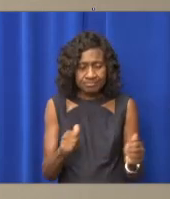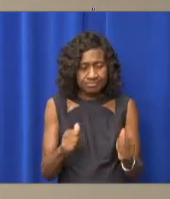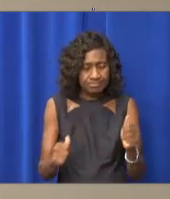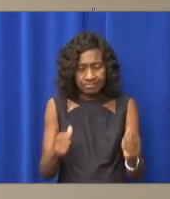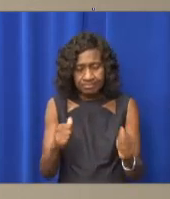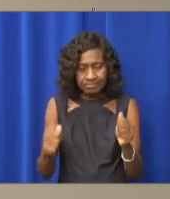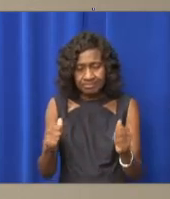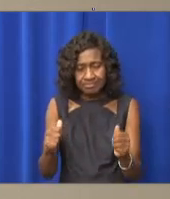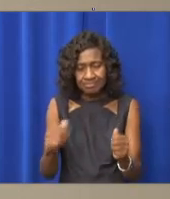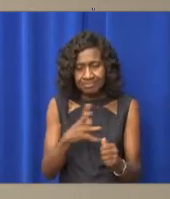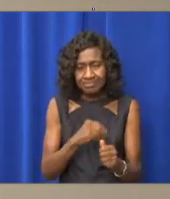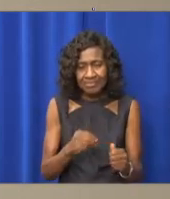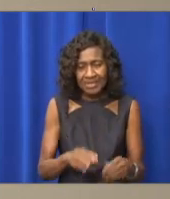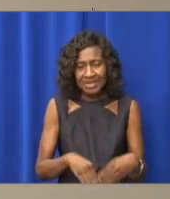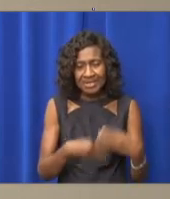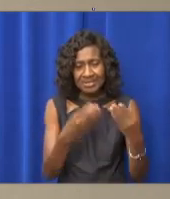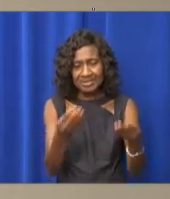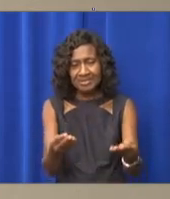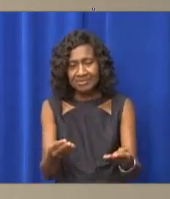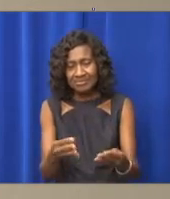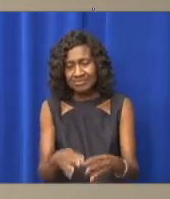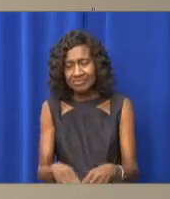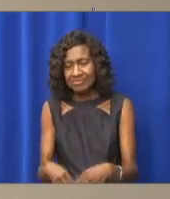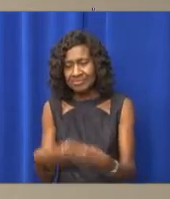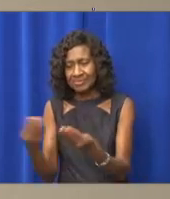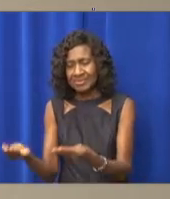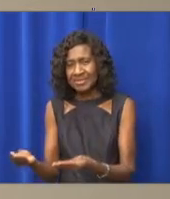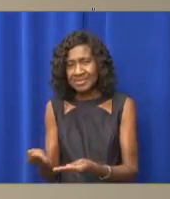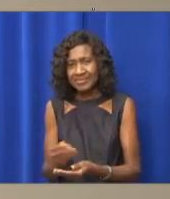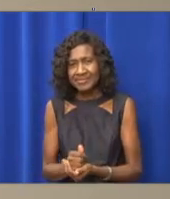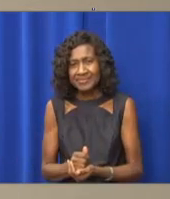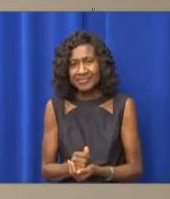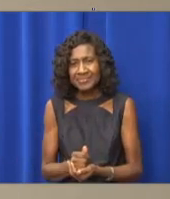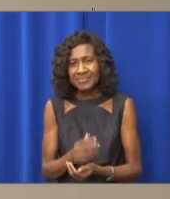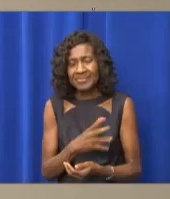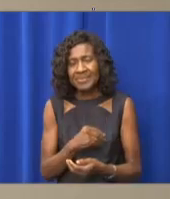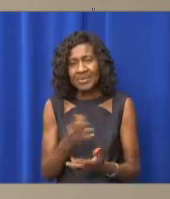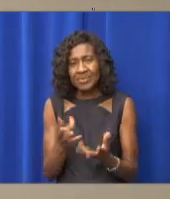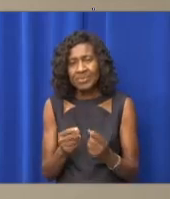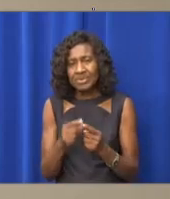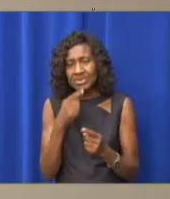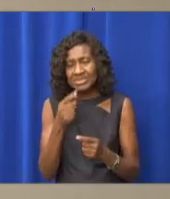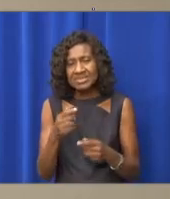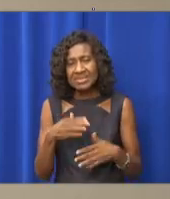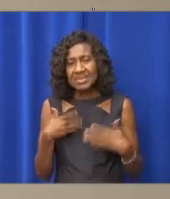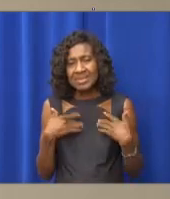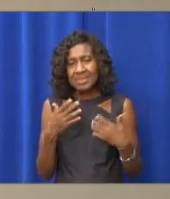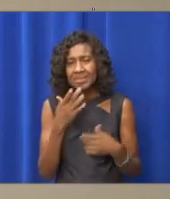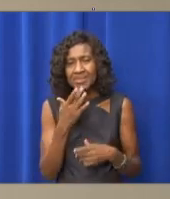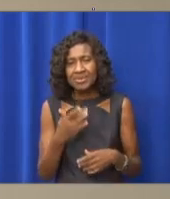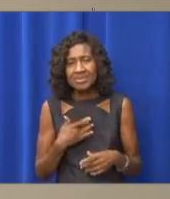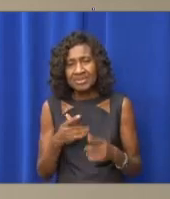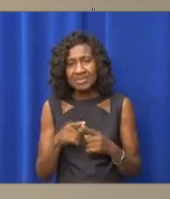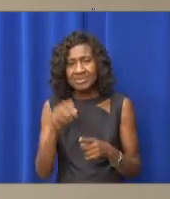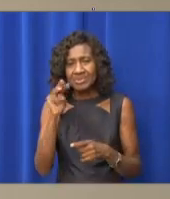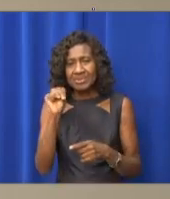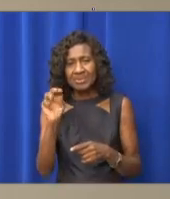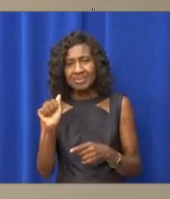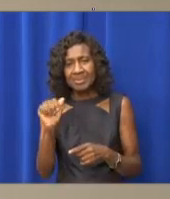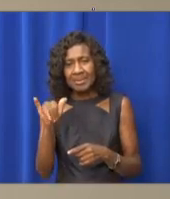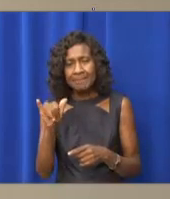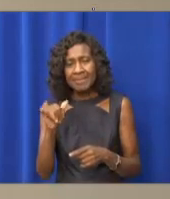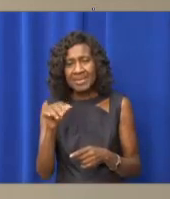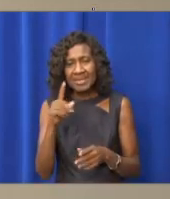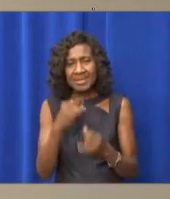trying to hand out. I want to say happy birthday also to May Douglas. Happy birthday, May. Thank